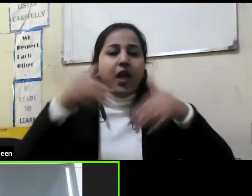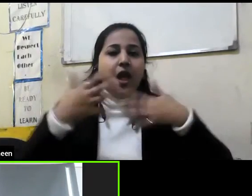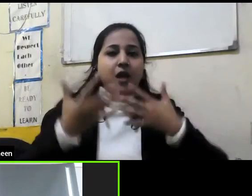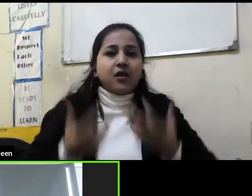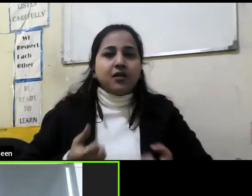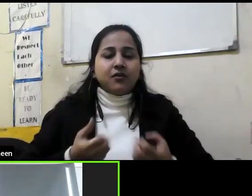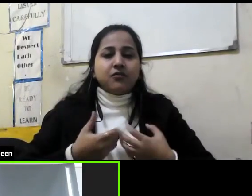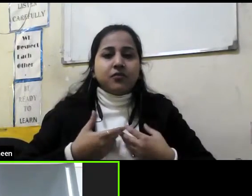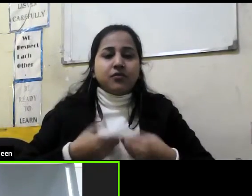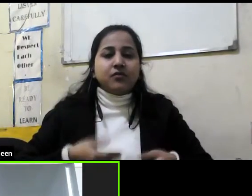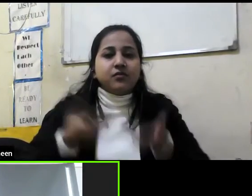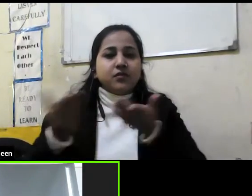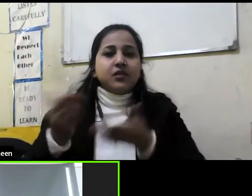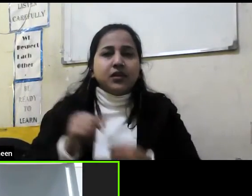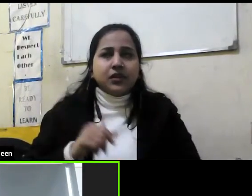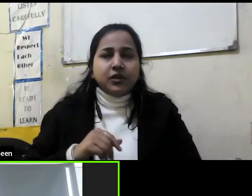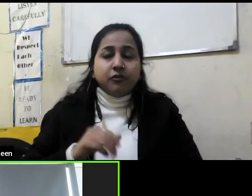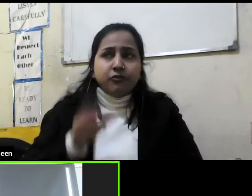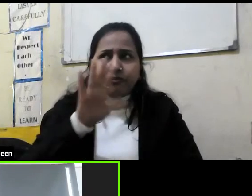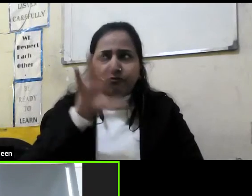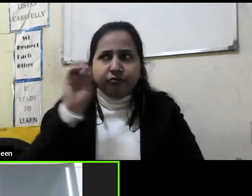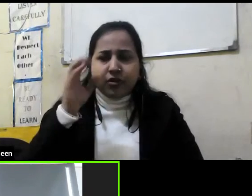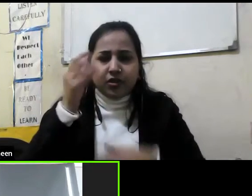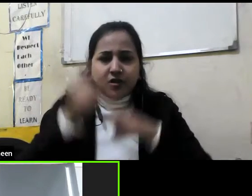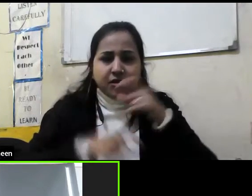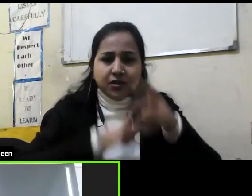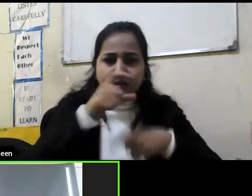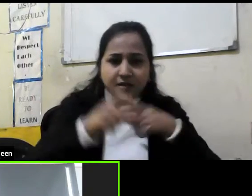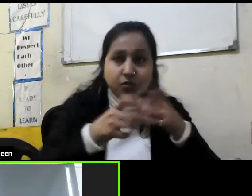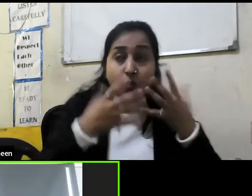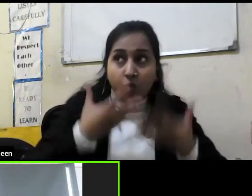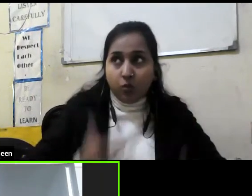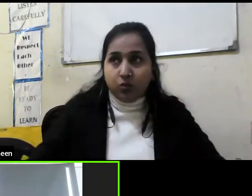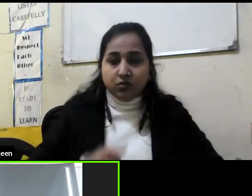150 companies and maybe mentored about 1,000 plus companies.